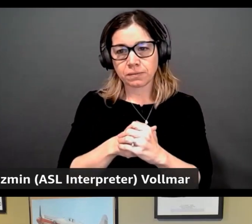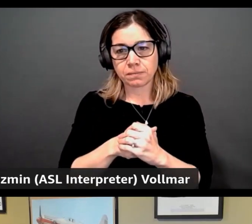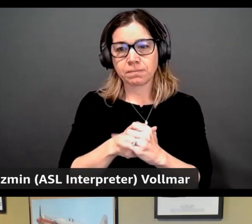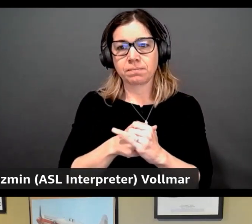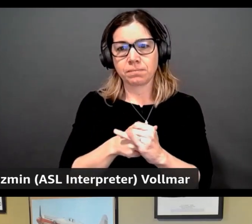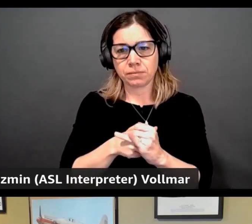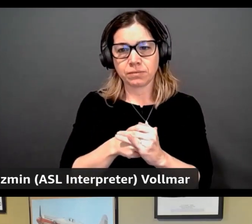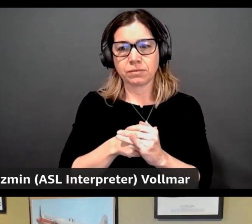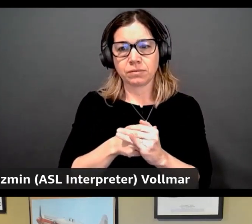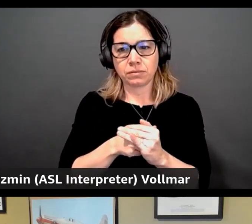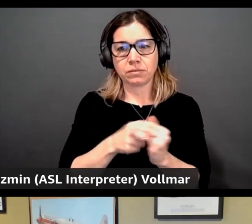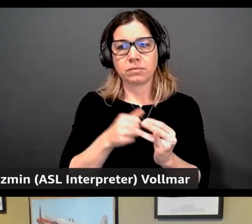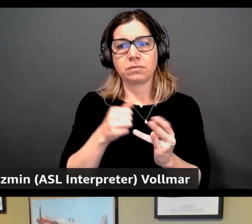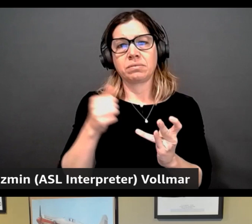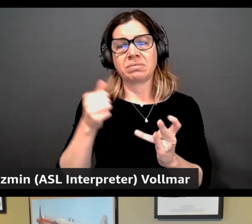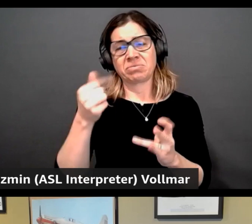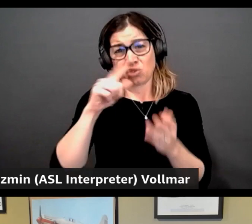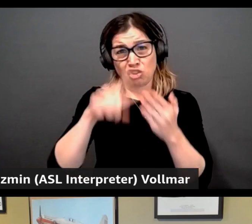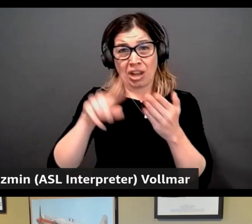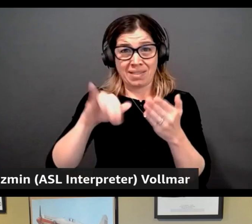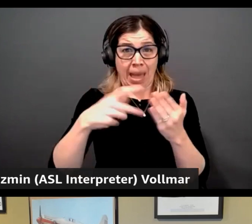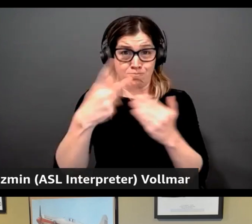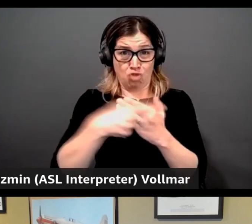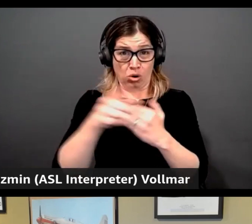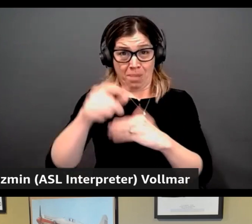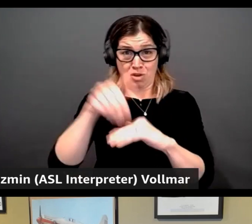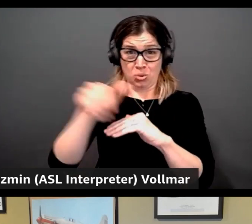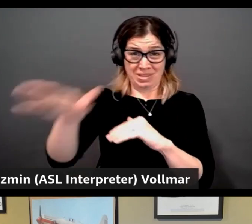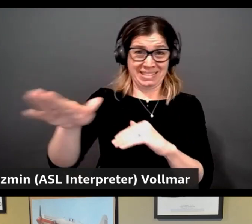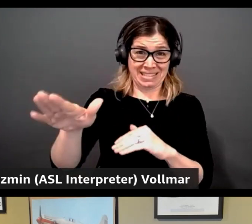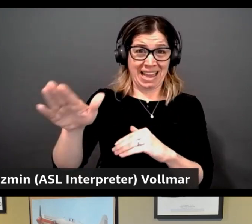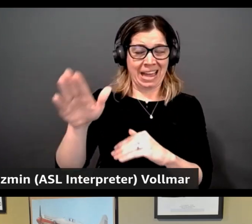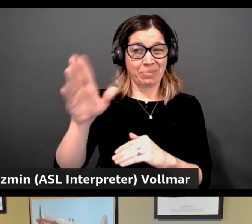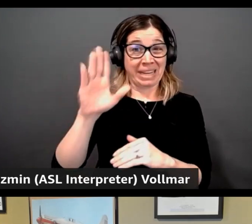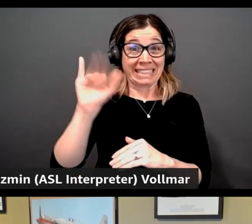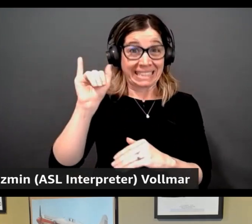because if it's not really a fit, it will raise an error. But